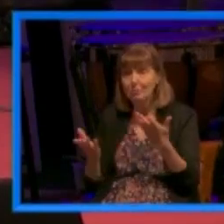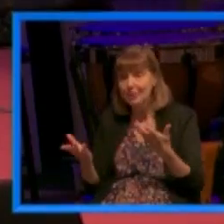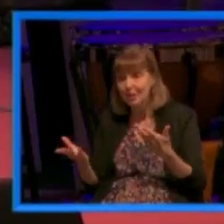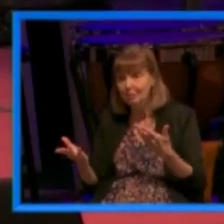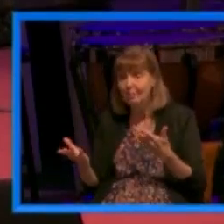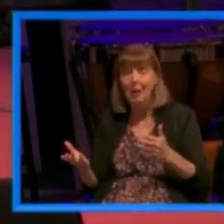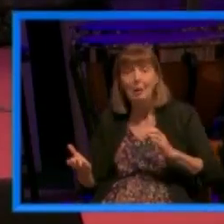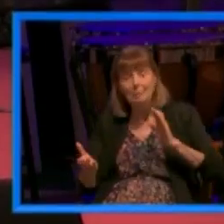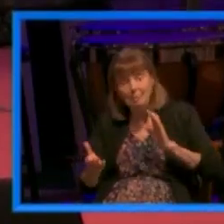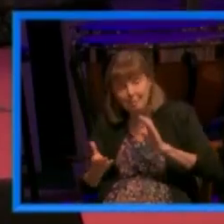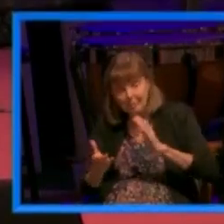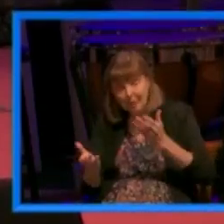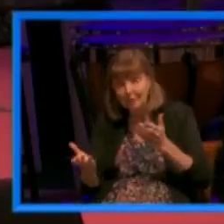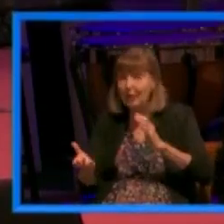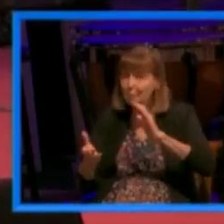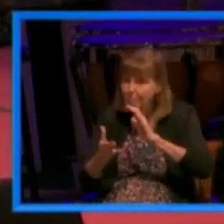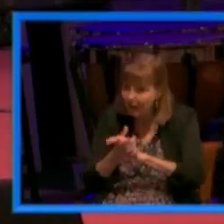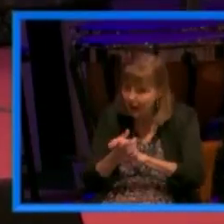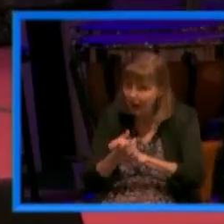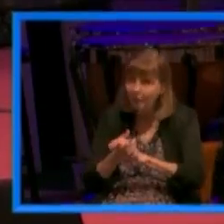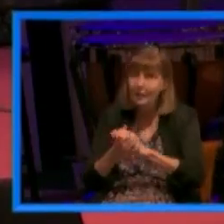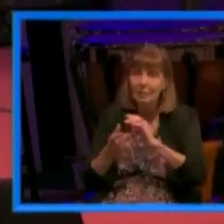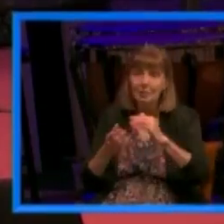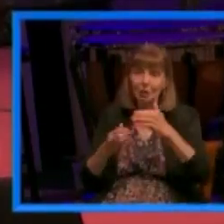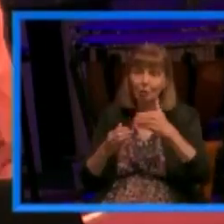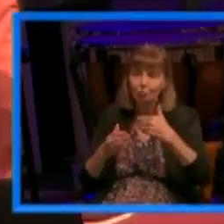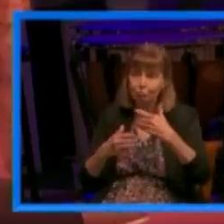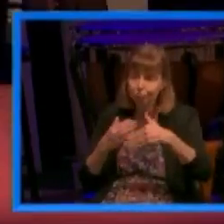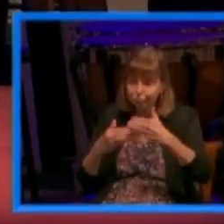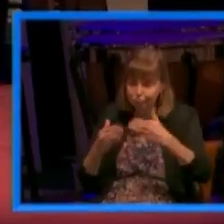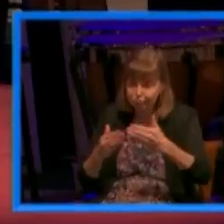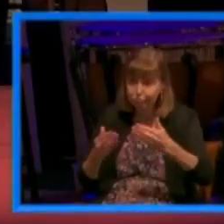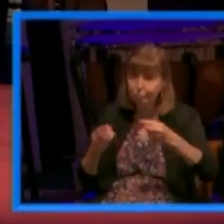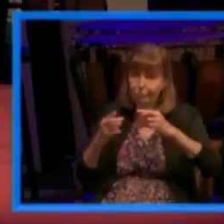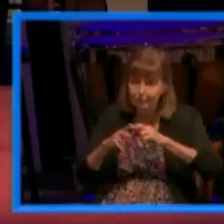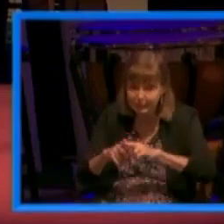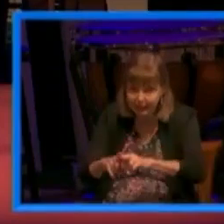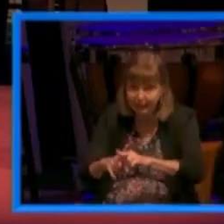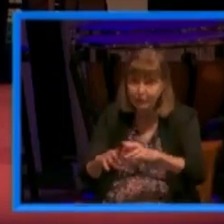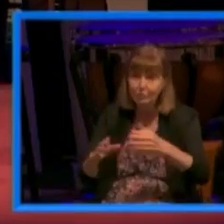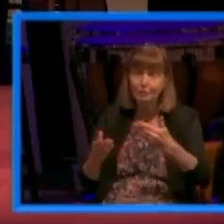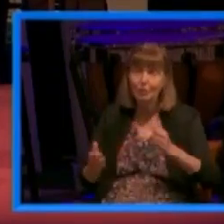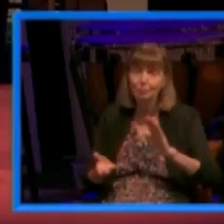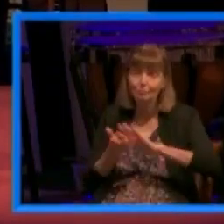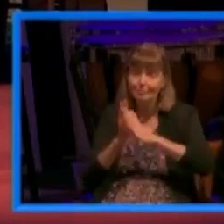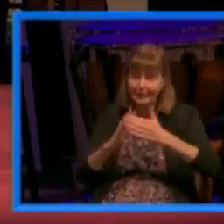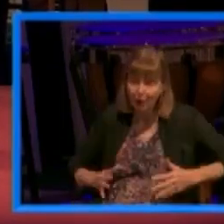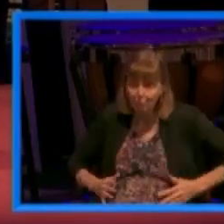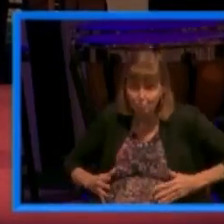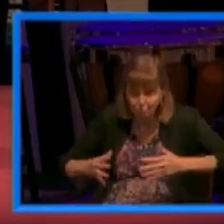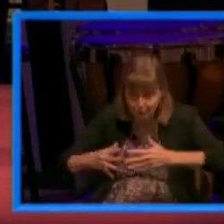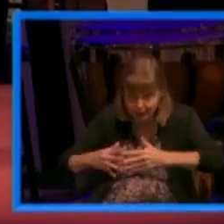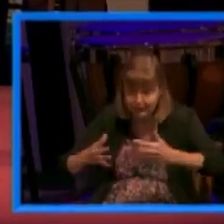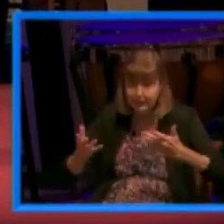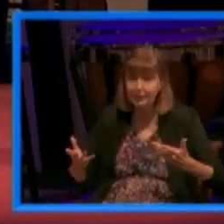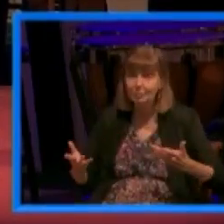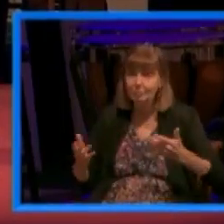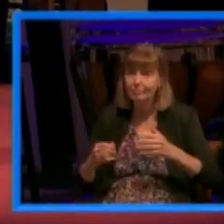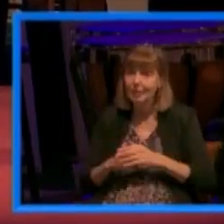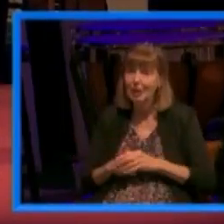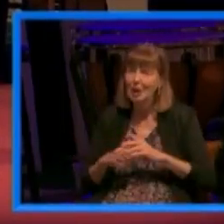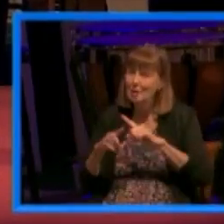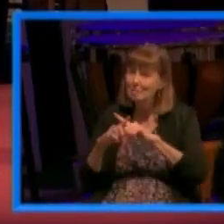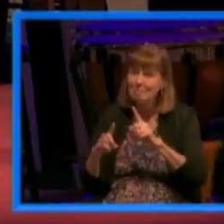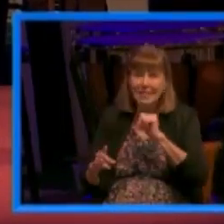the Lord blesses with children. But that's not always the case because we live in a fallen world and sin affects all of us. And so